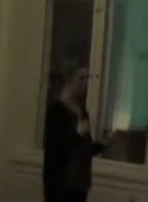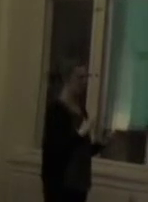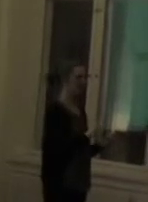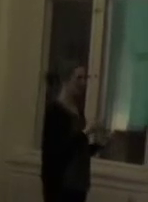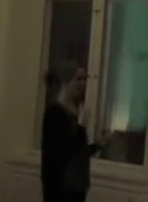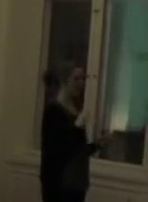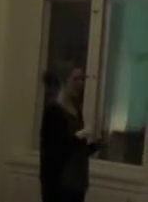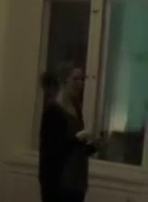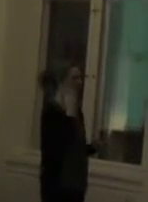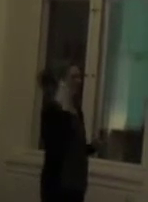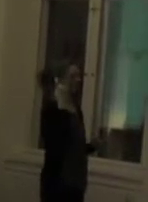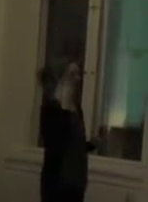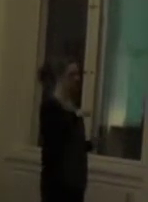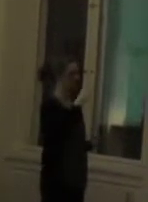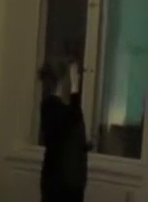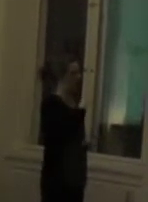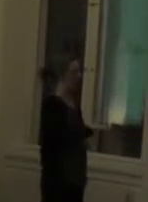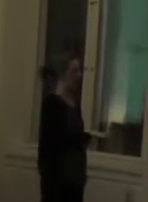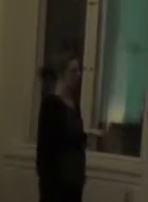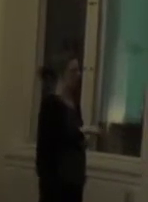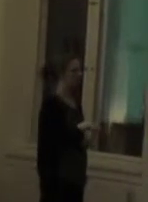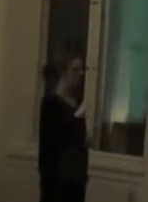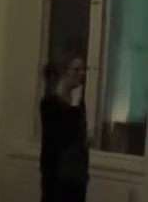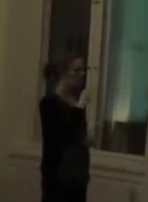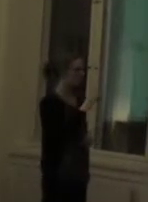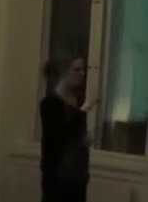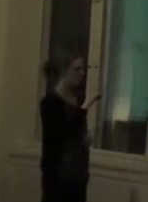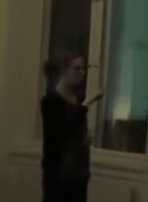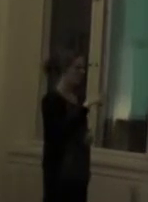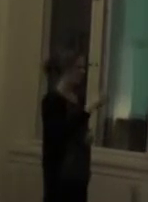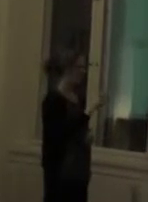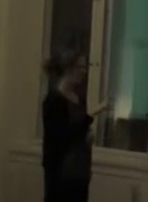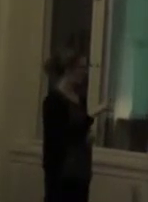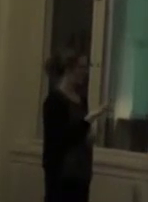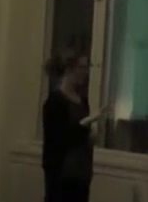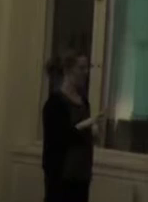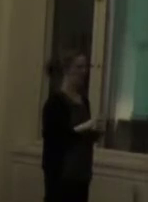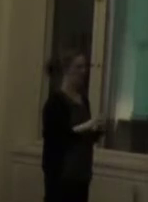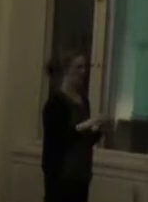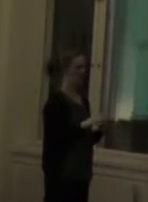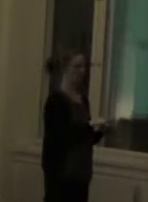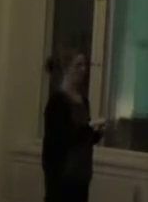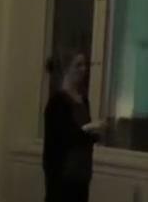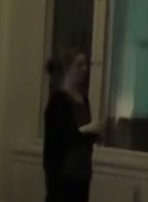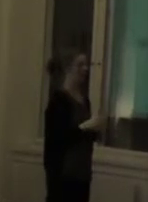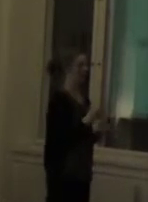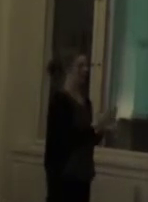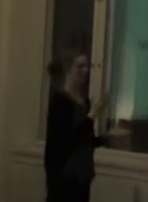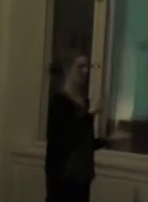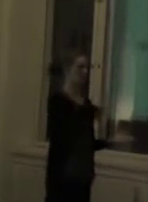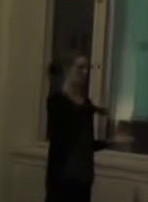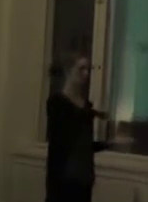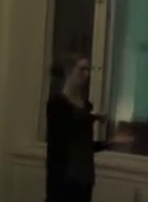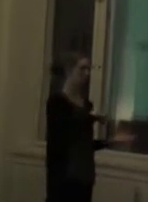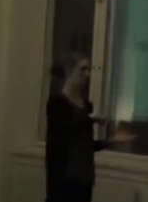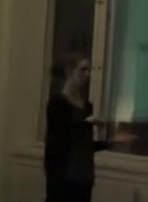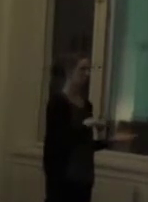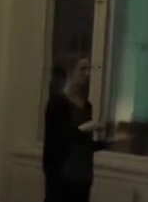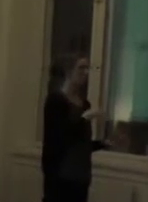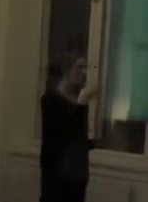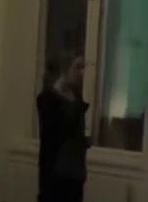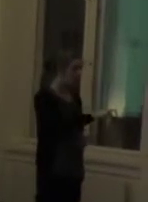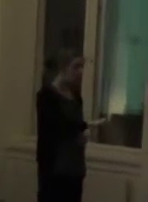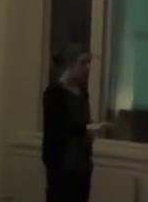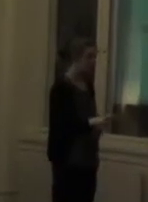in Iraq. We use Grindr and other apps, but they're really unsafe. And a lot of people end